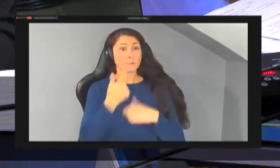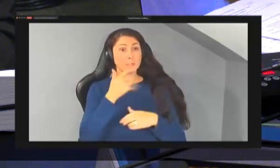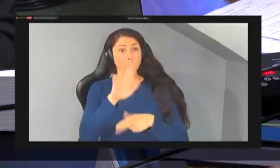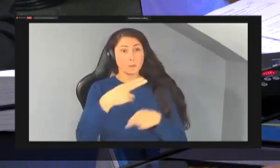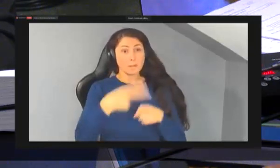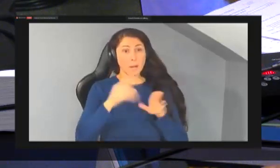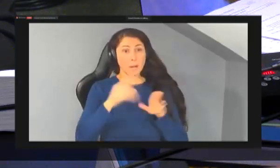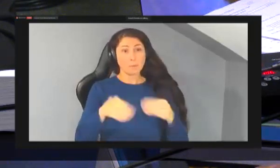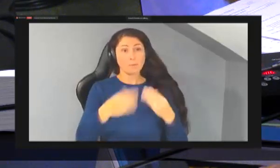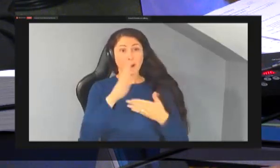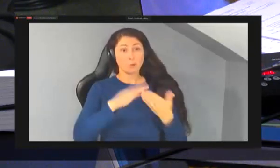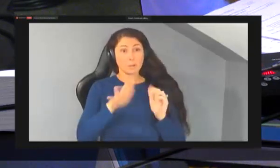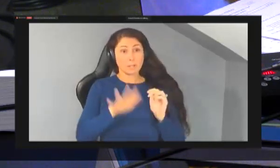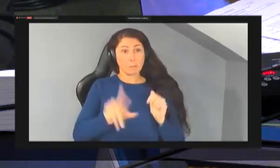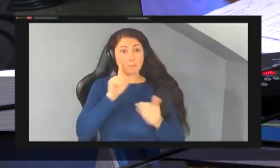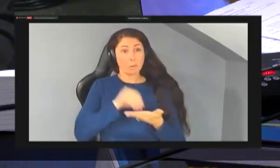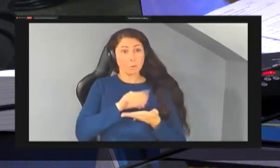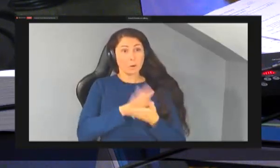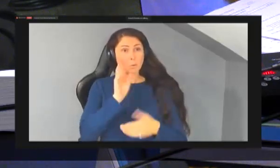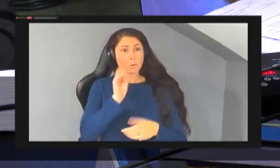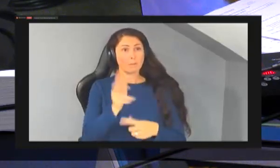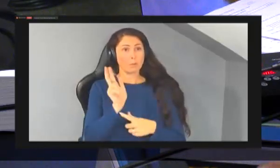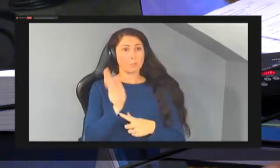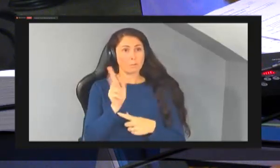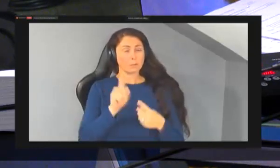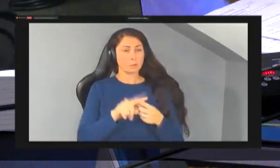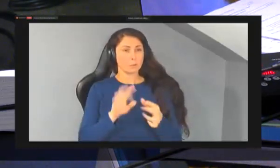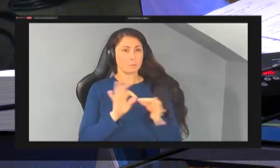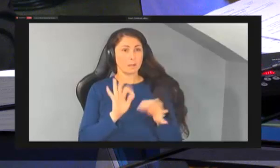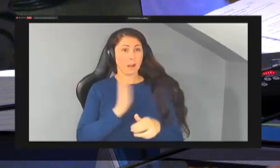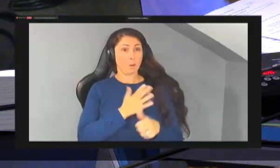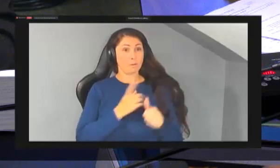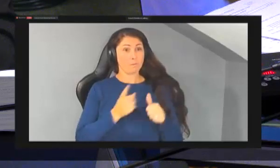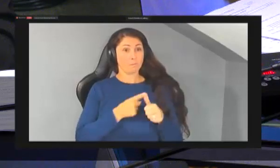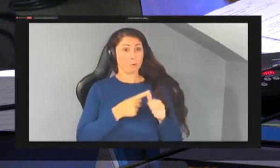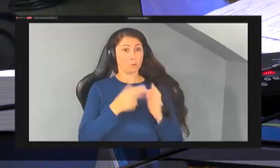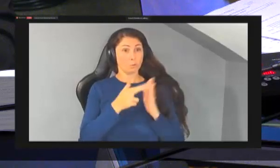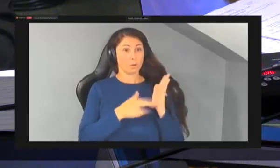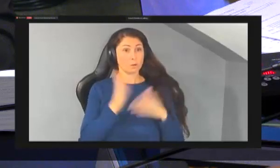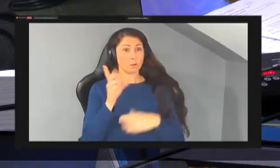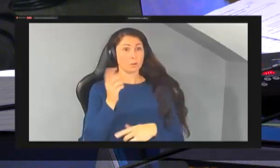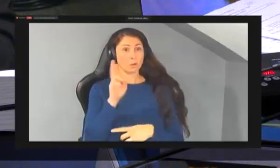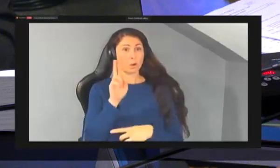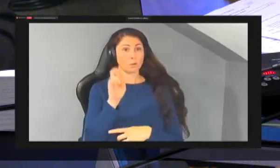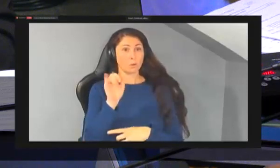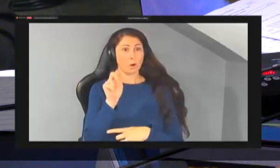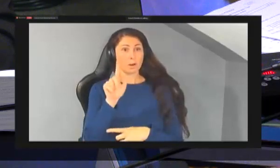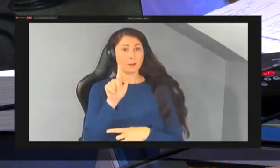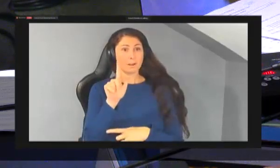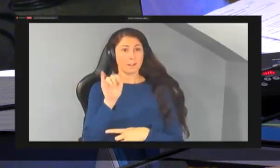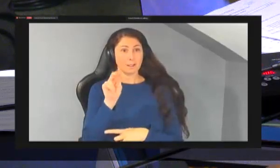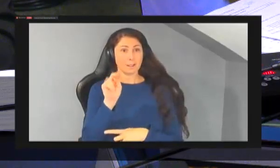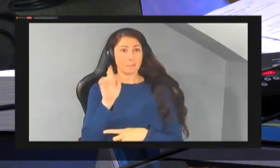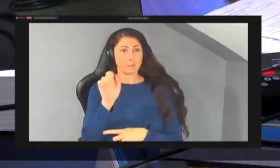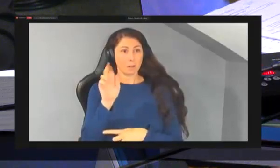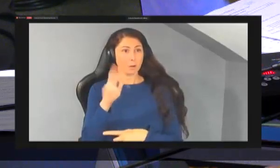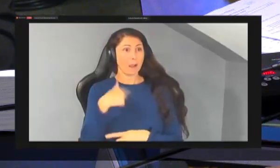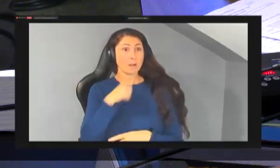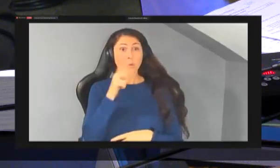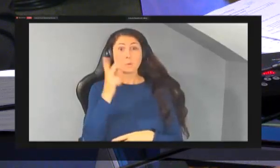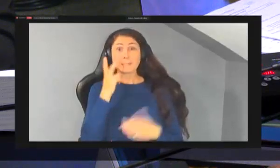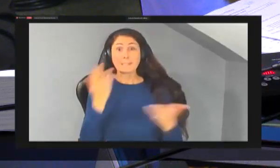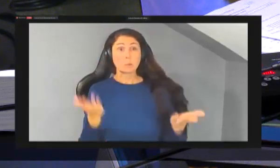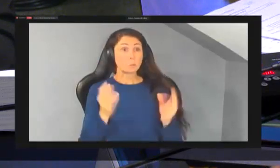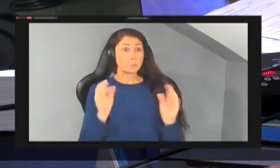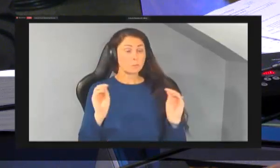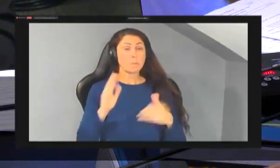neighborhood for the record. You'll be given 3 minutes to speak. Our first registered speaker is Dr. Ronald Lynn Miller, whom I do not see with us. Our